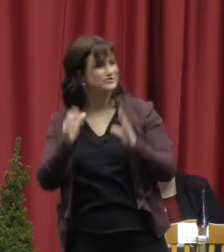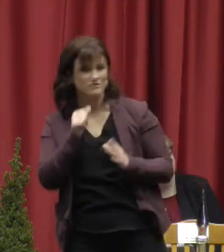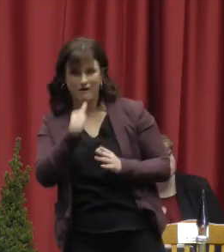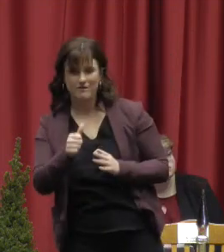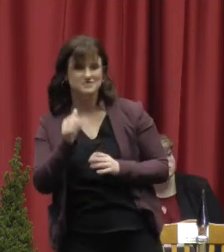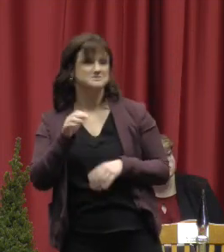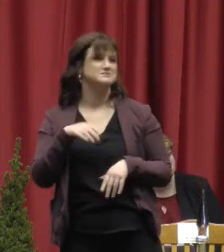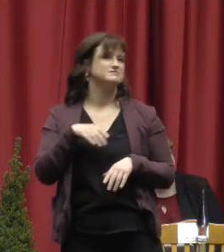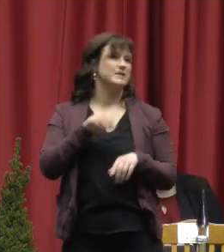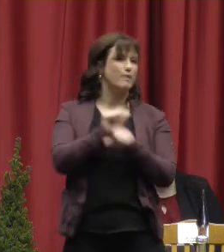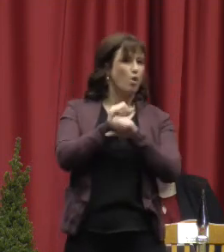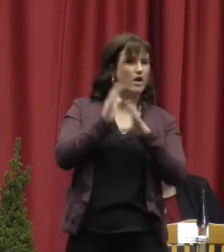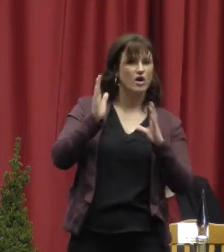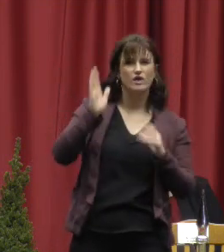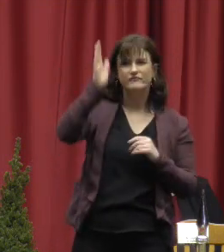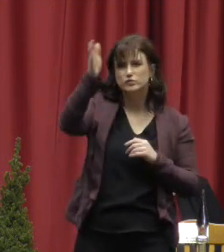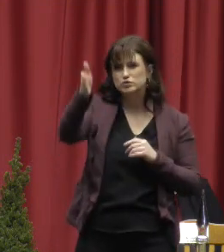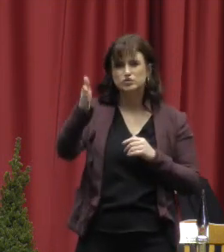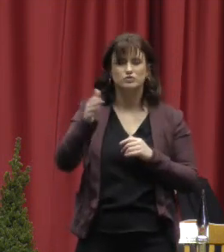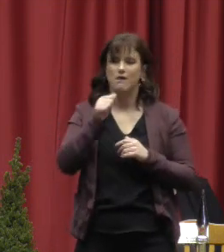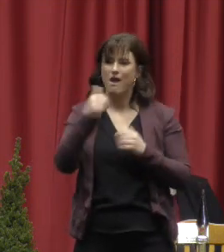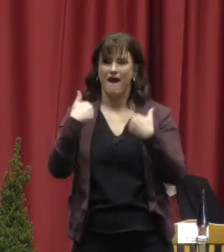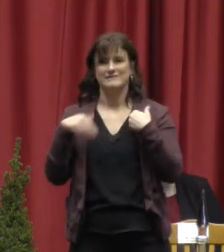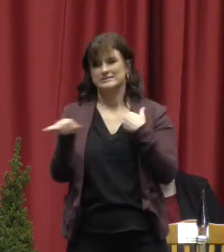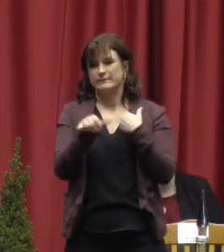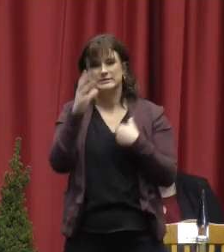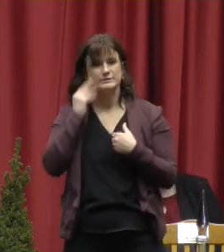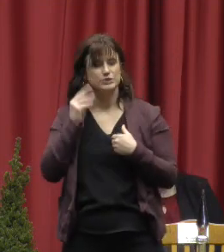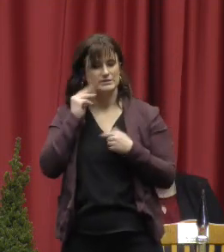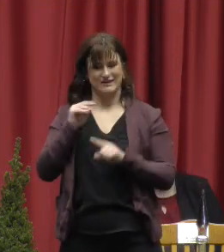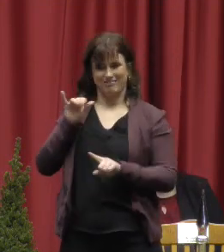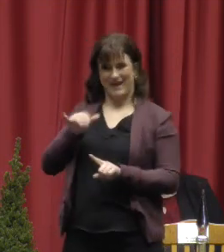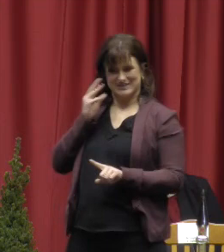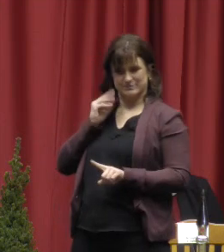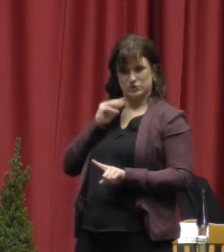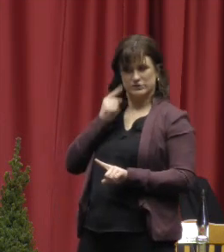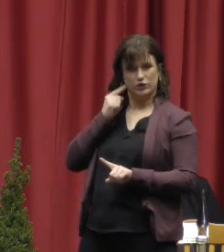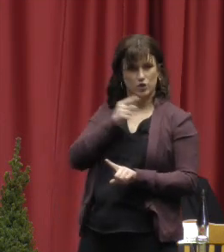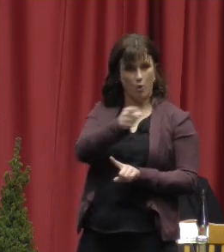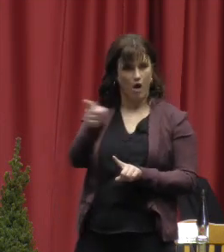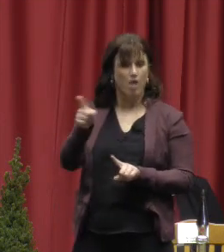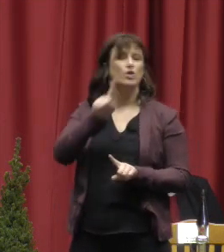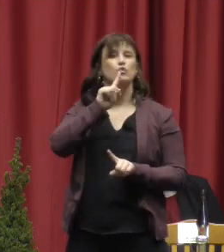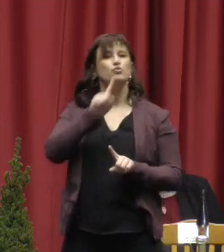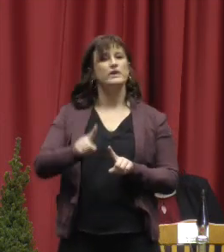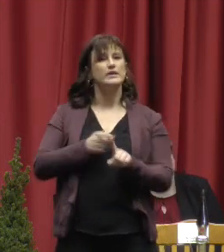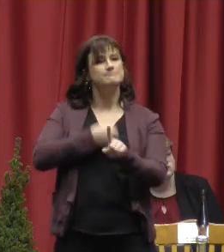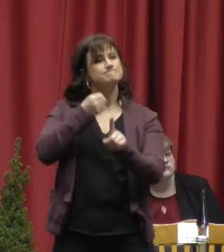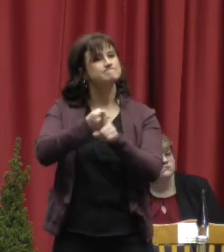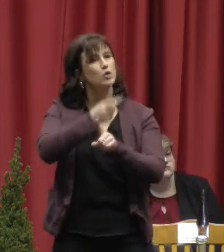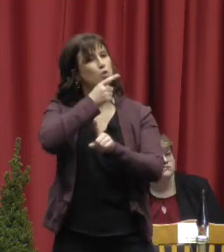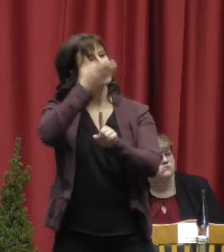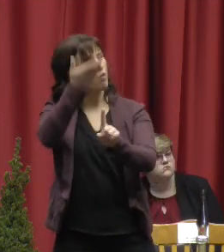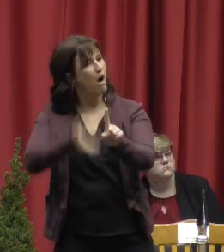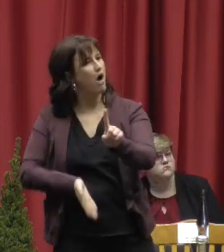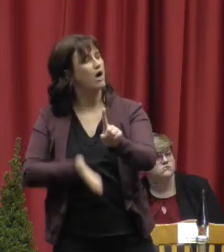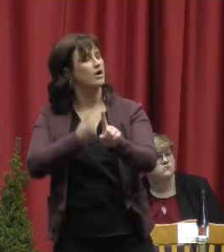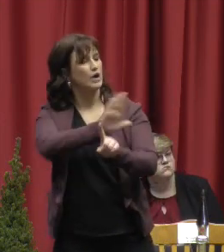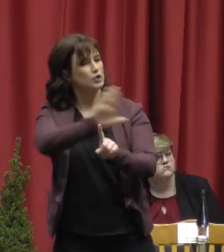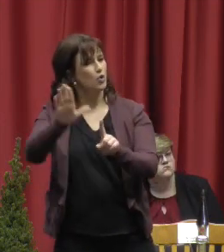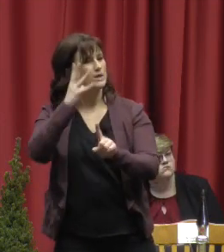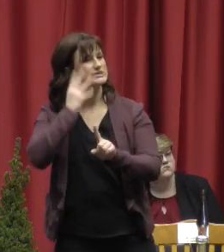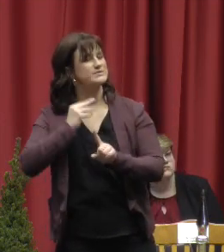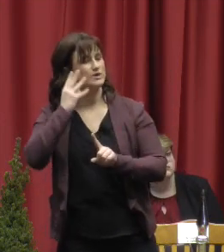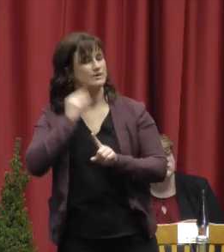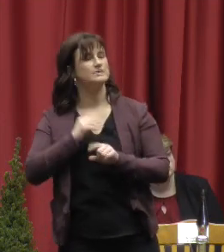had, and that has shaped who you are, the skills you've acquired, and what you have to offer your community. Through Anderson, I